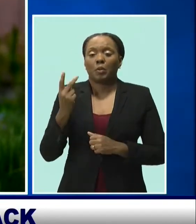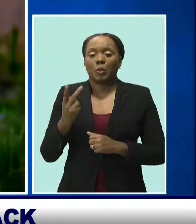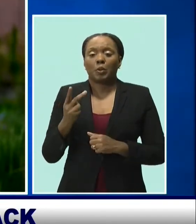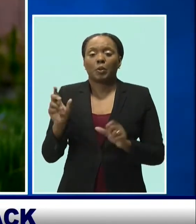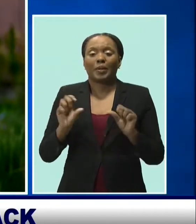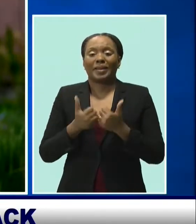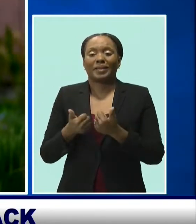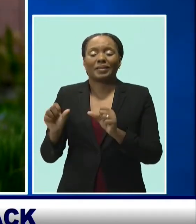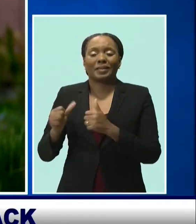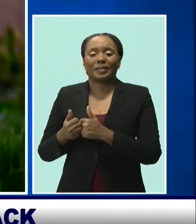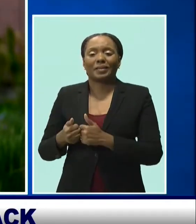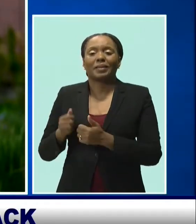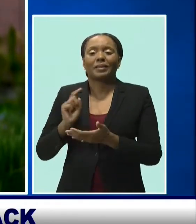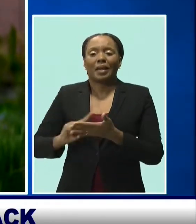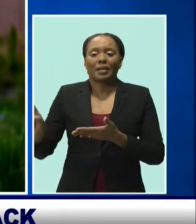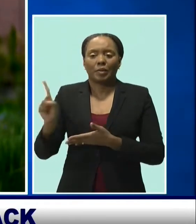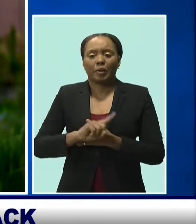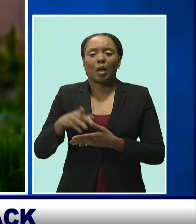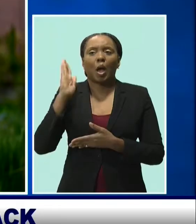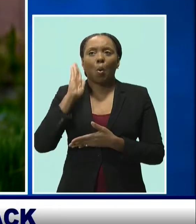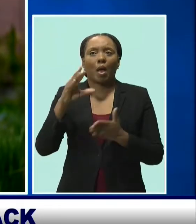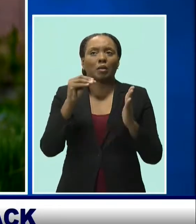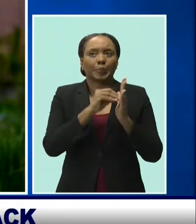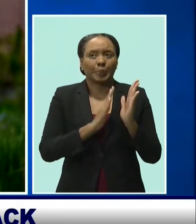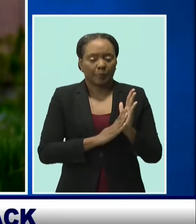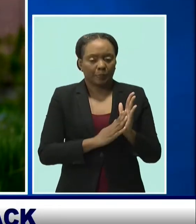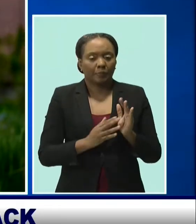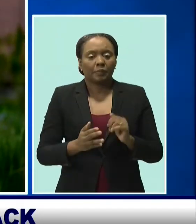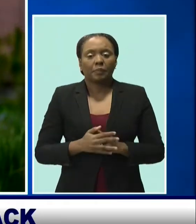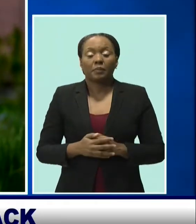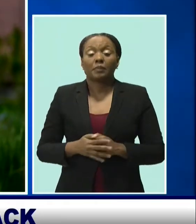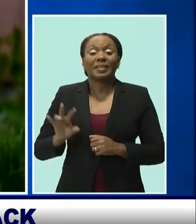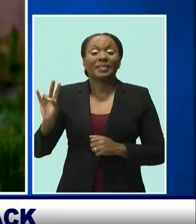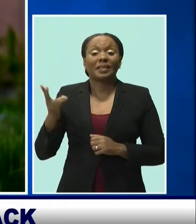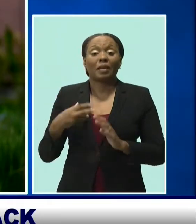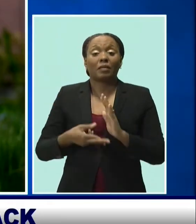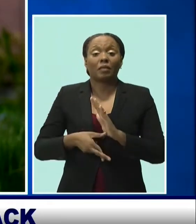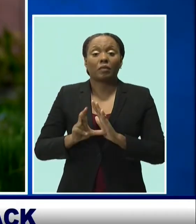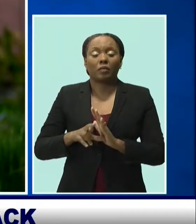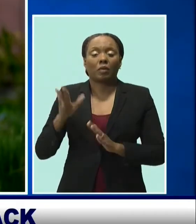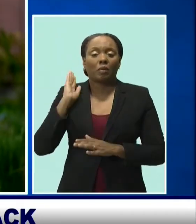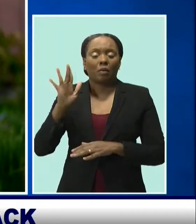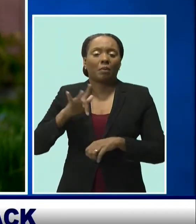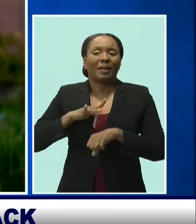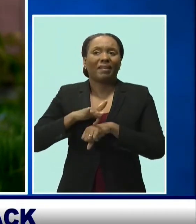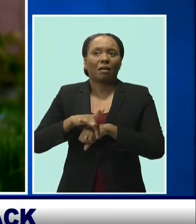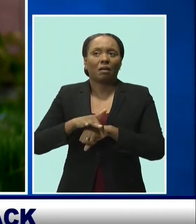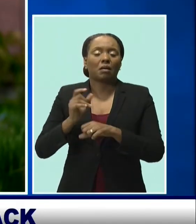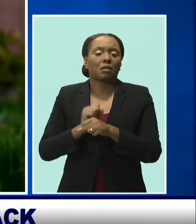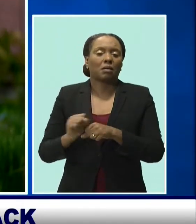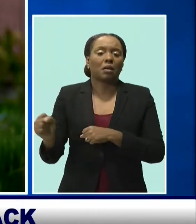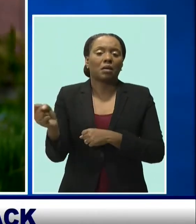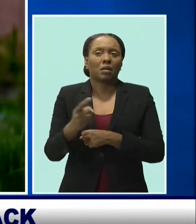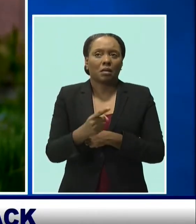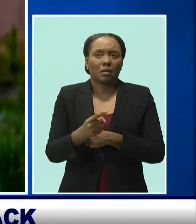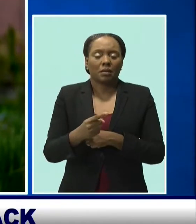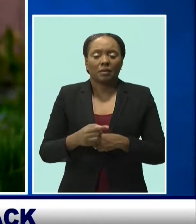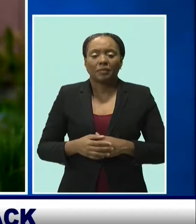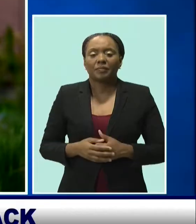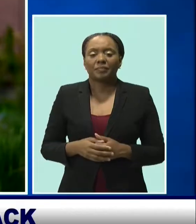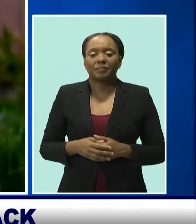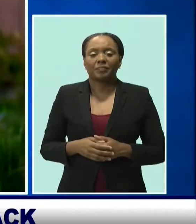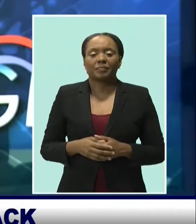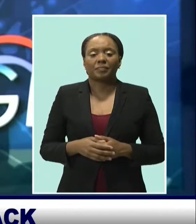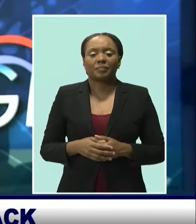next week. The 7th and final review under the program is scheduled for early next year. Crystal Hoyt,